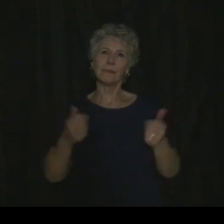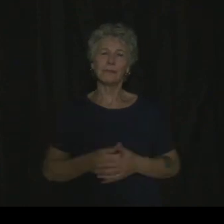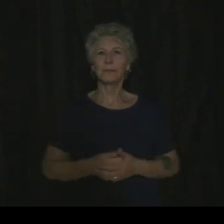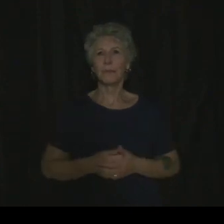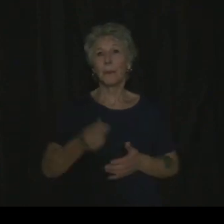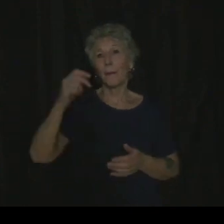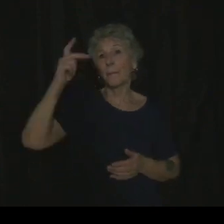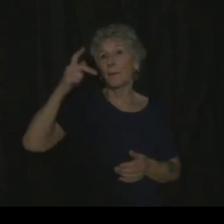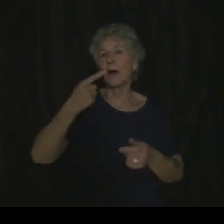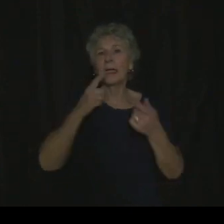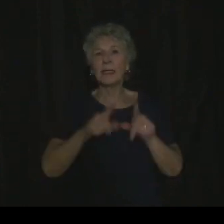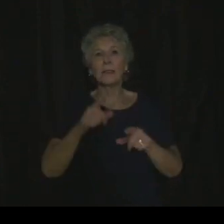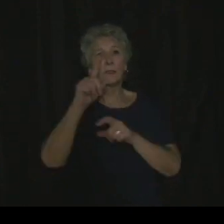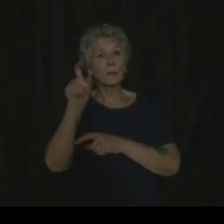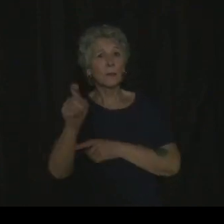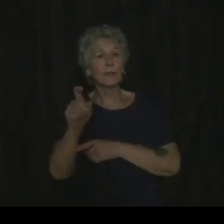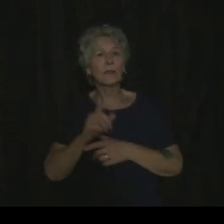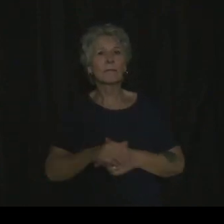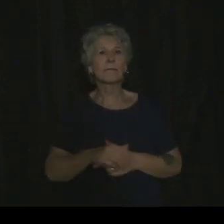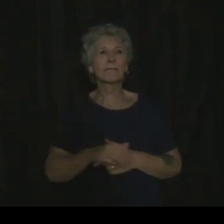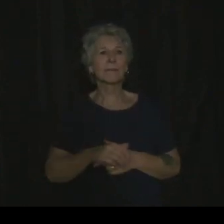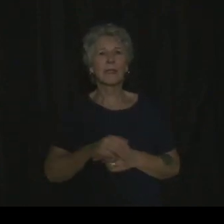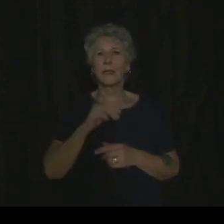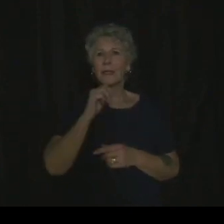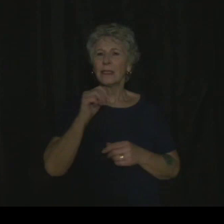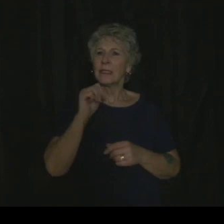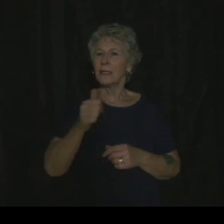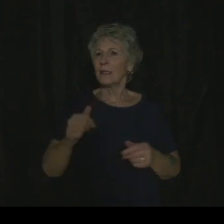And Paul answers this question not as we would